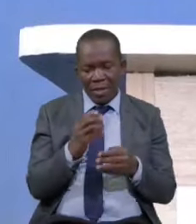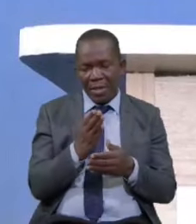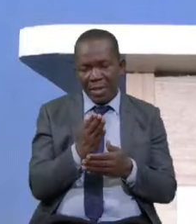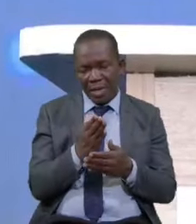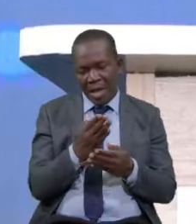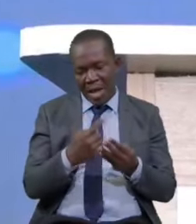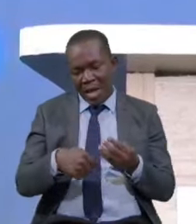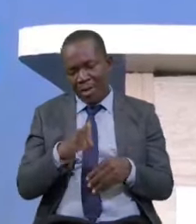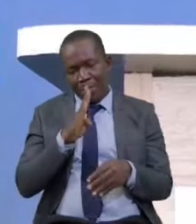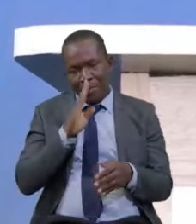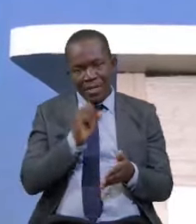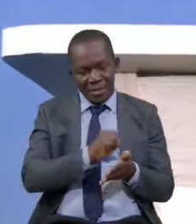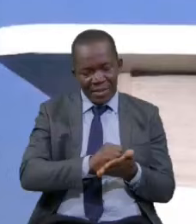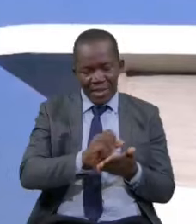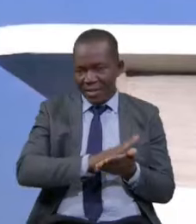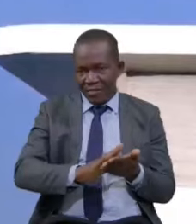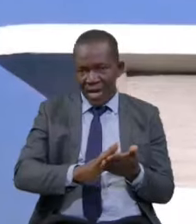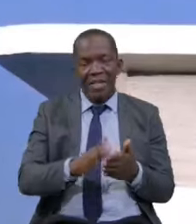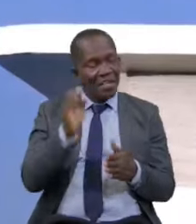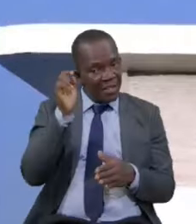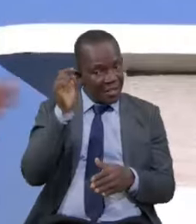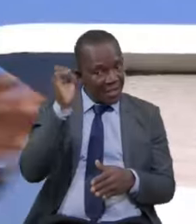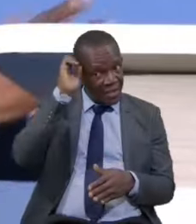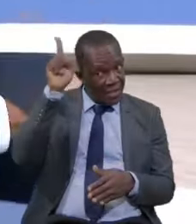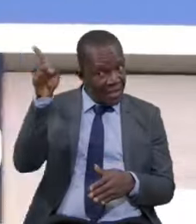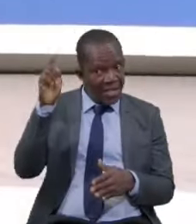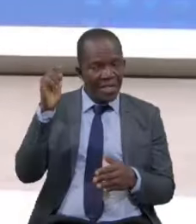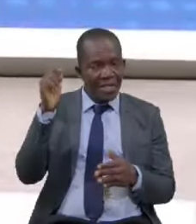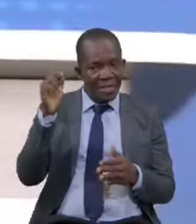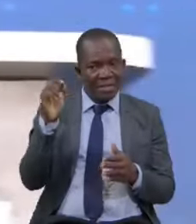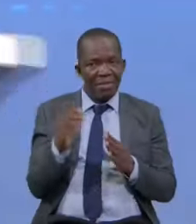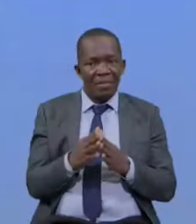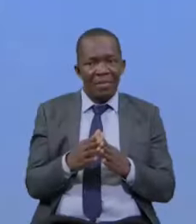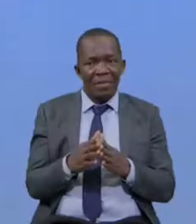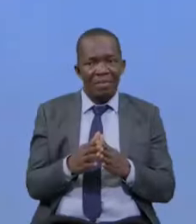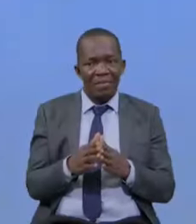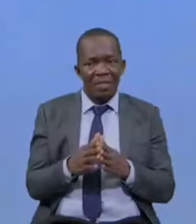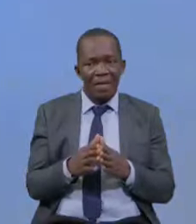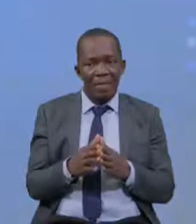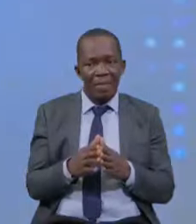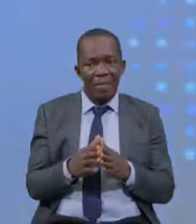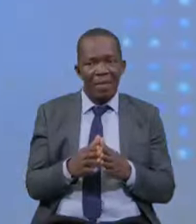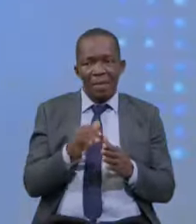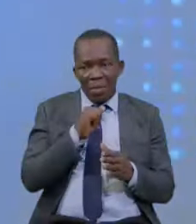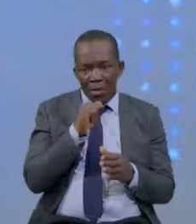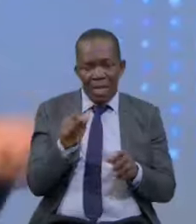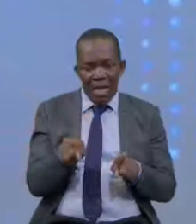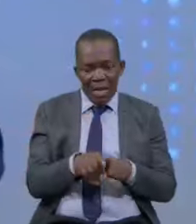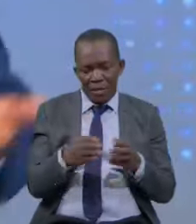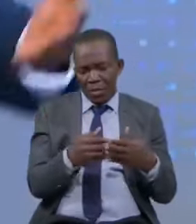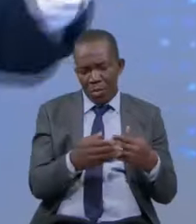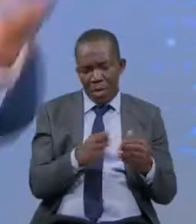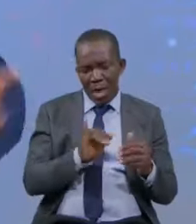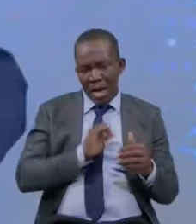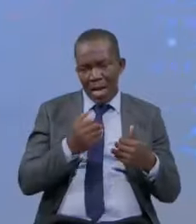grace. He got that already. Not as though I've already attained. It's not talking about baptism in the Holy Ghost. It